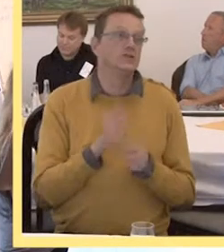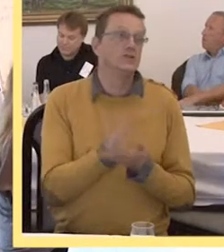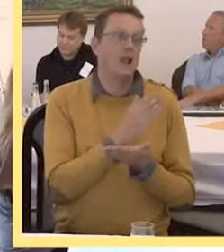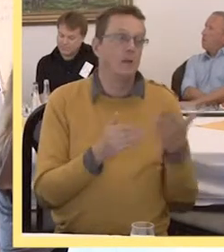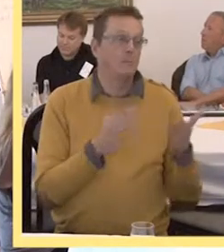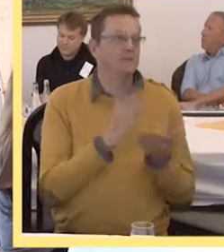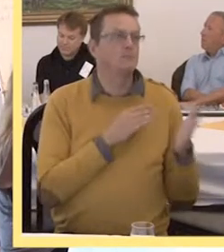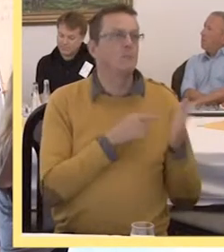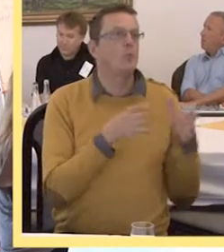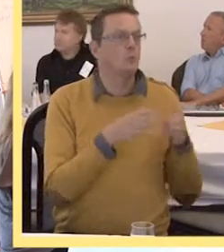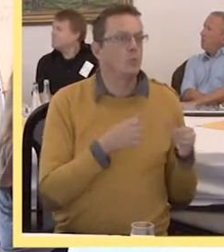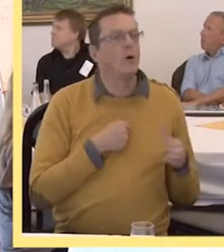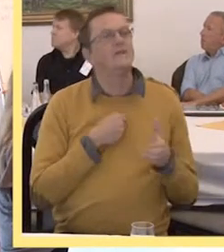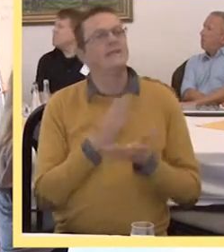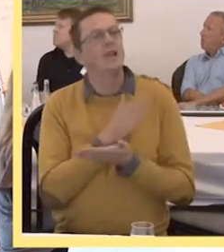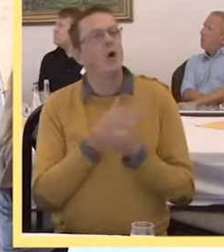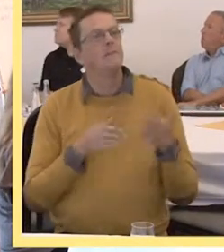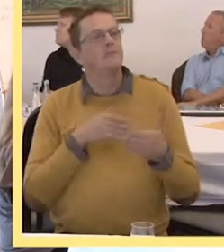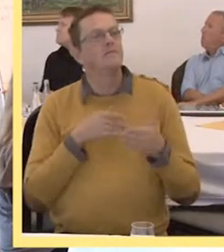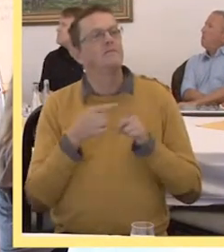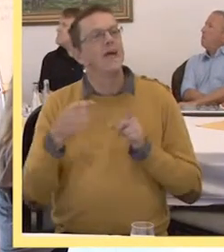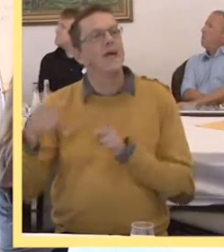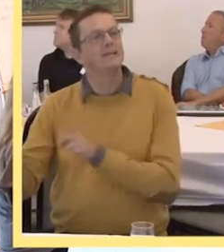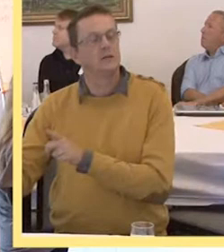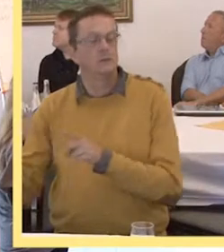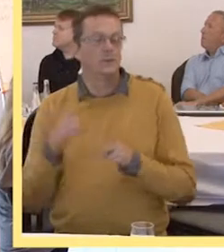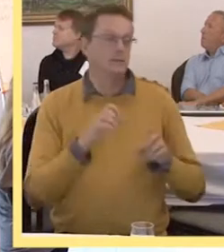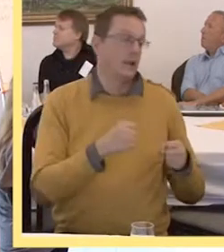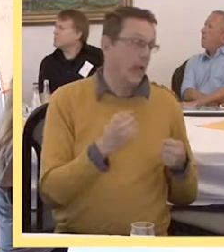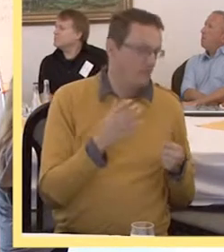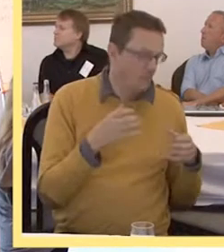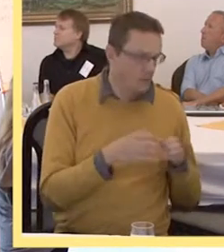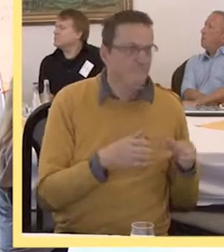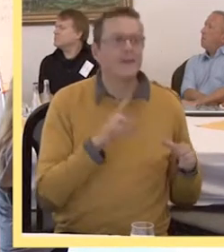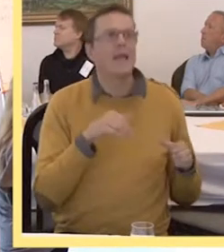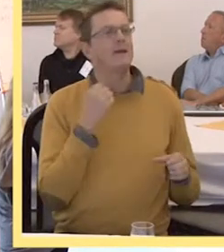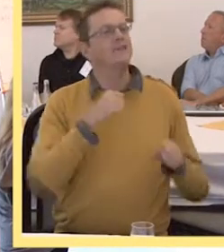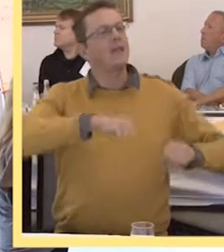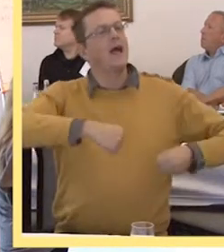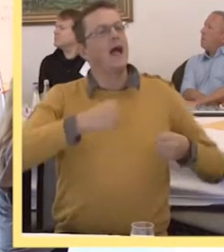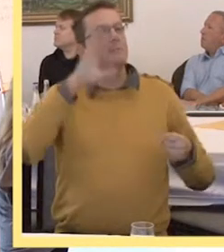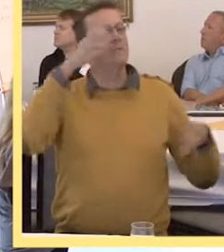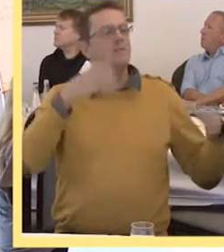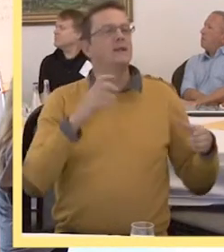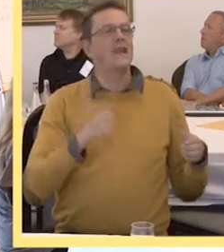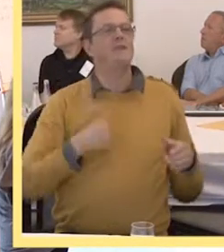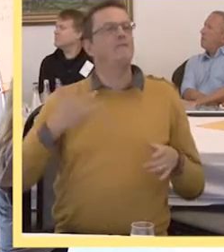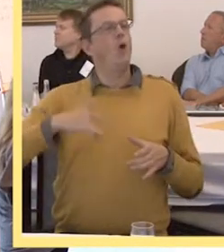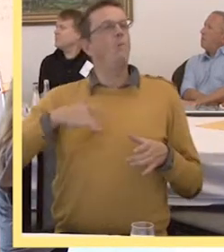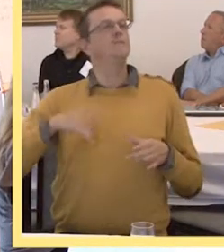and various phases. So on the one side for the general population, what can be done in the prevention preparedness